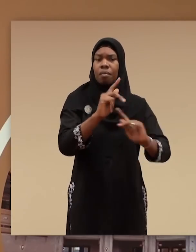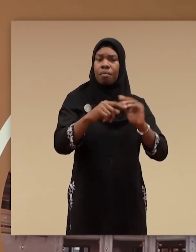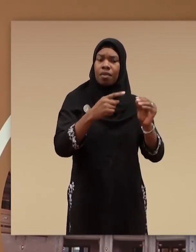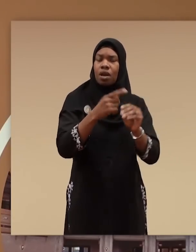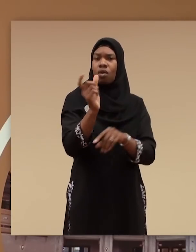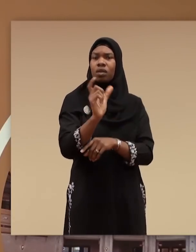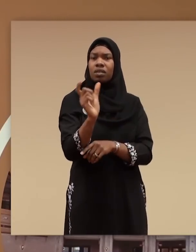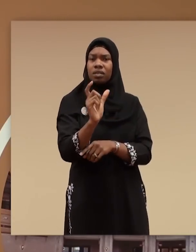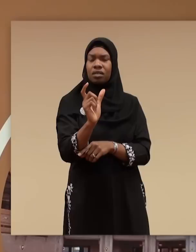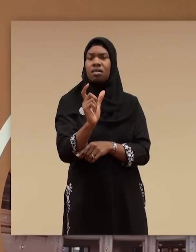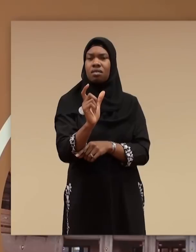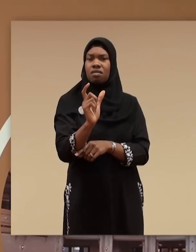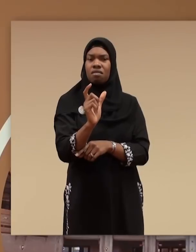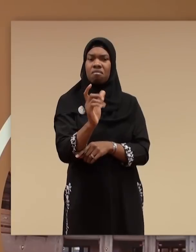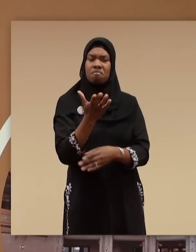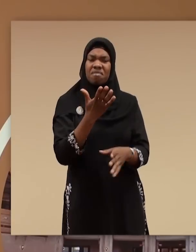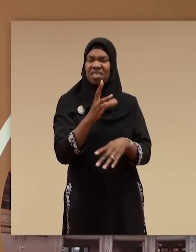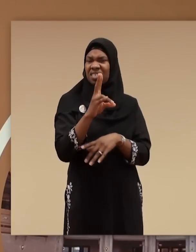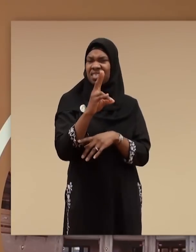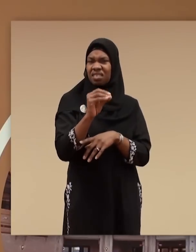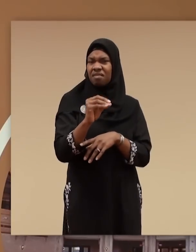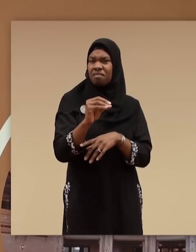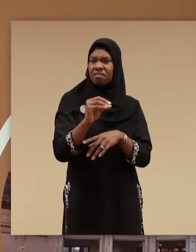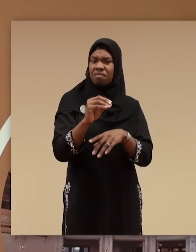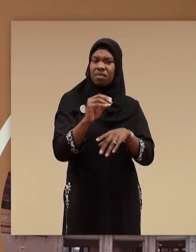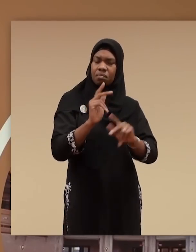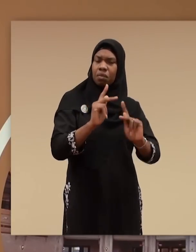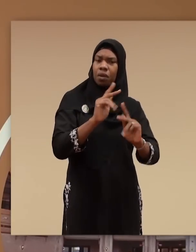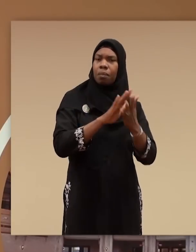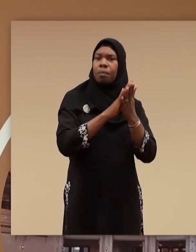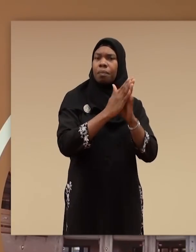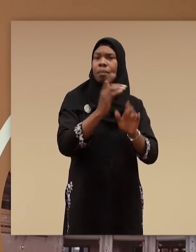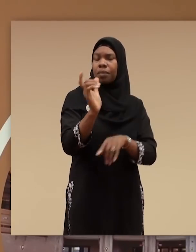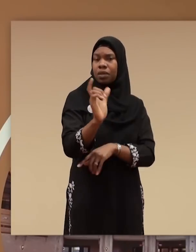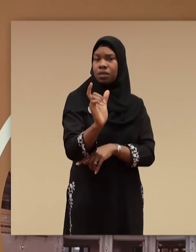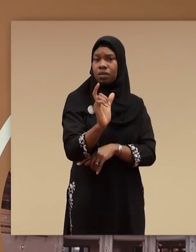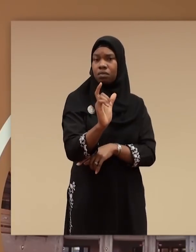Quraysh realized that this tactics of